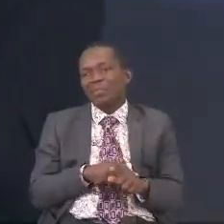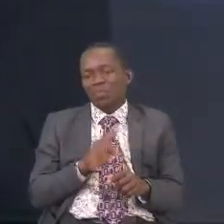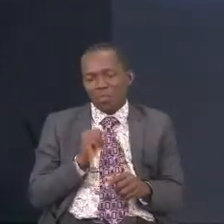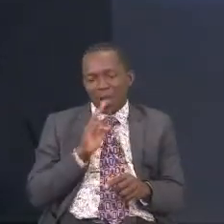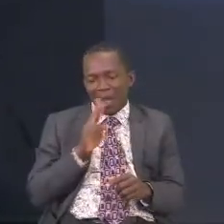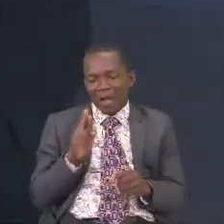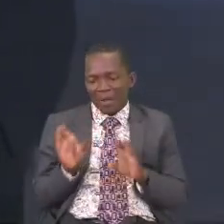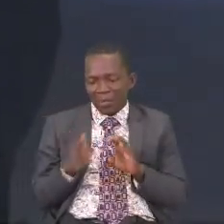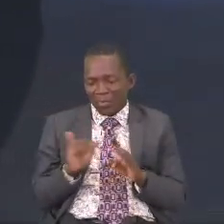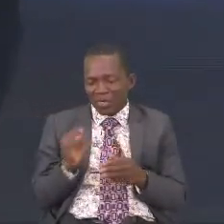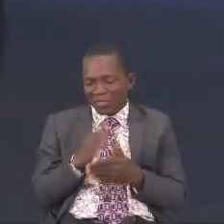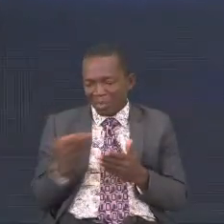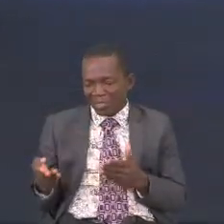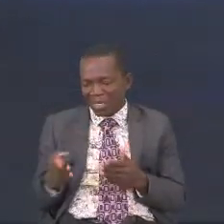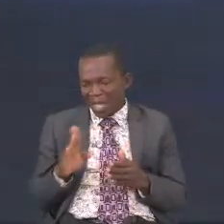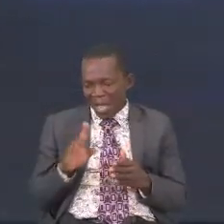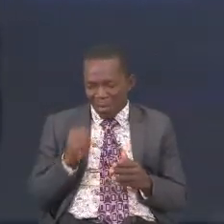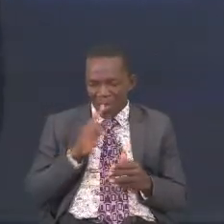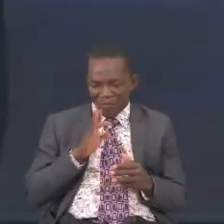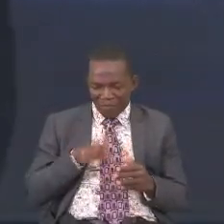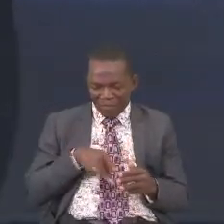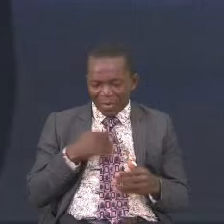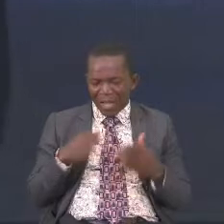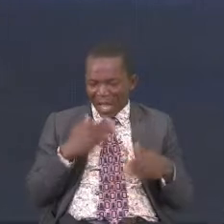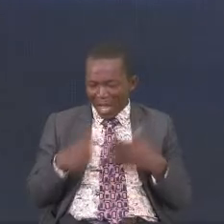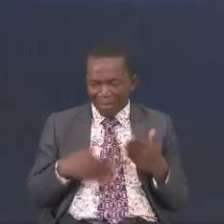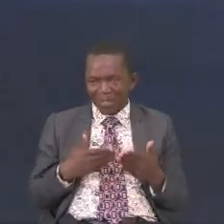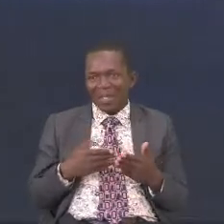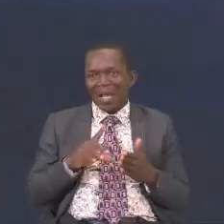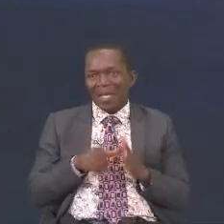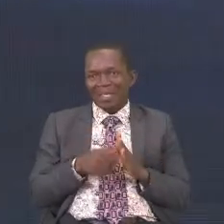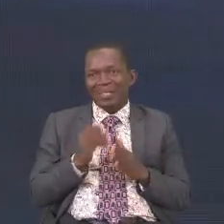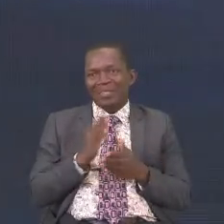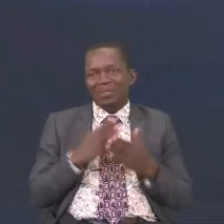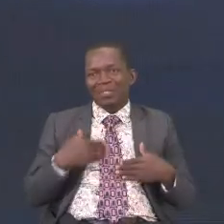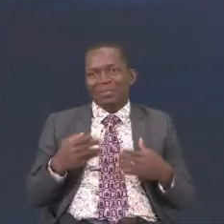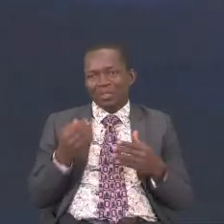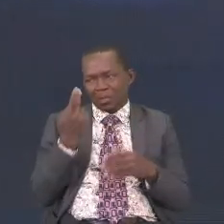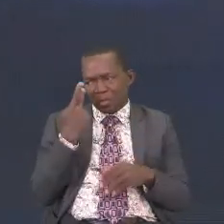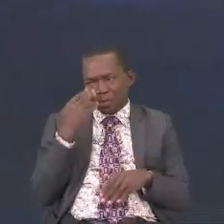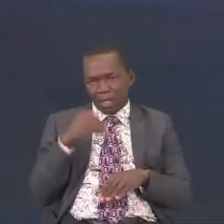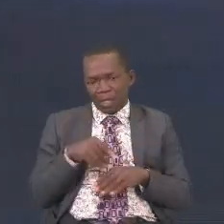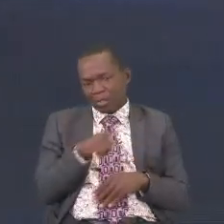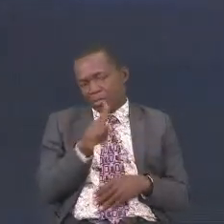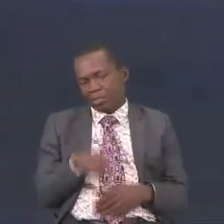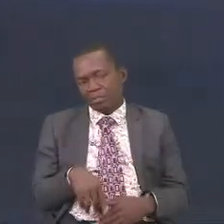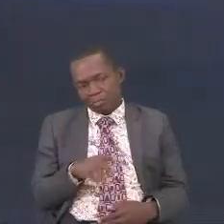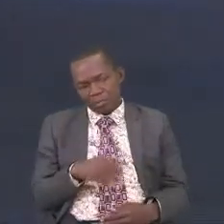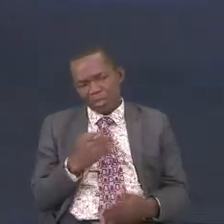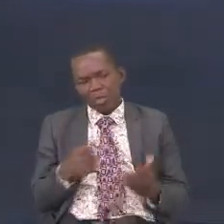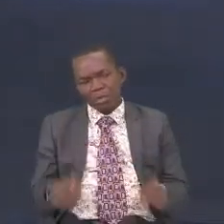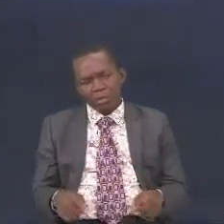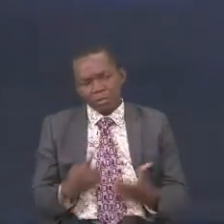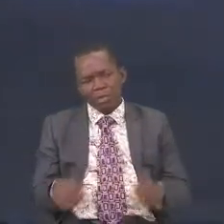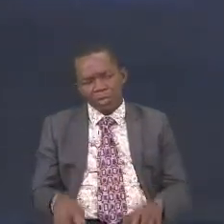you're excited, you're on top of the world, and there's somebody before you that looks at you and looks now at you and belittles you, and